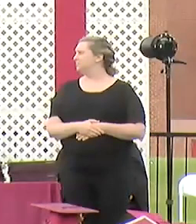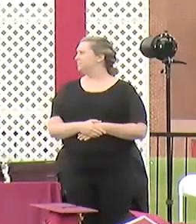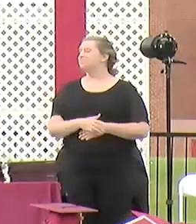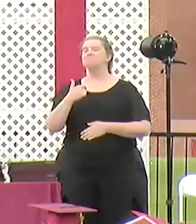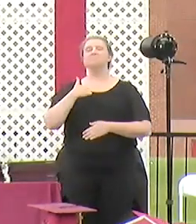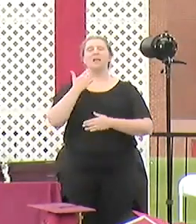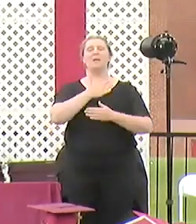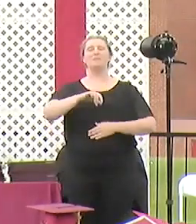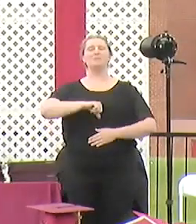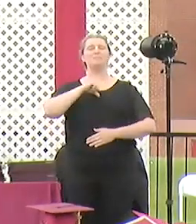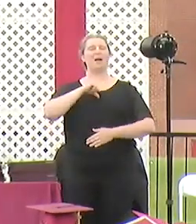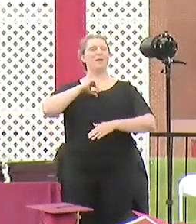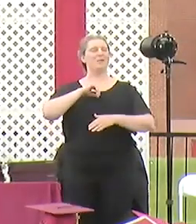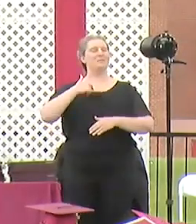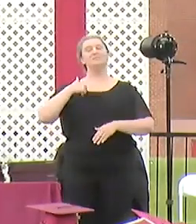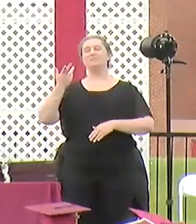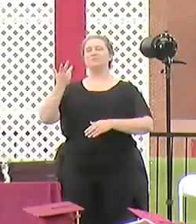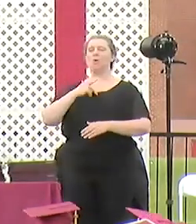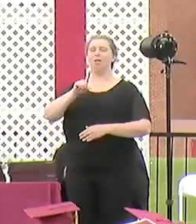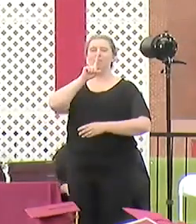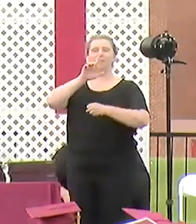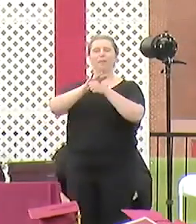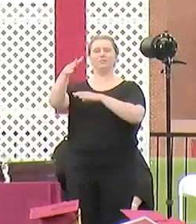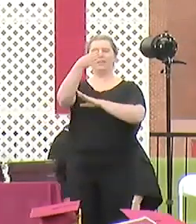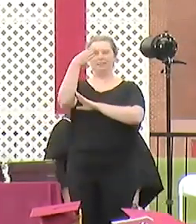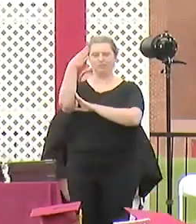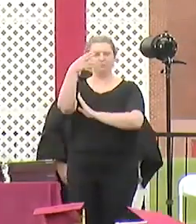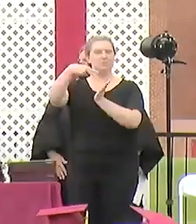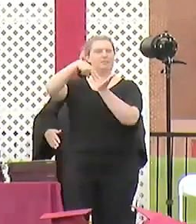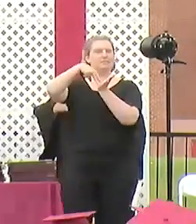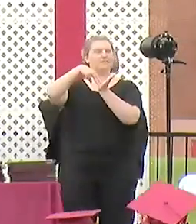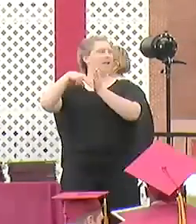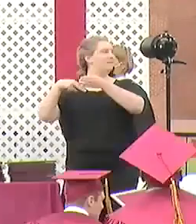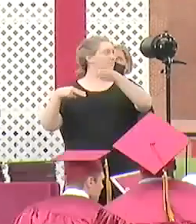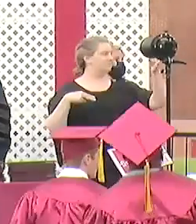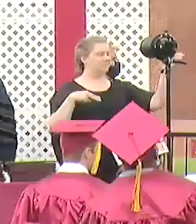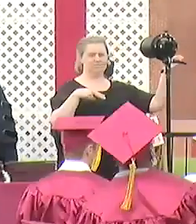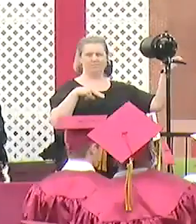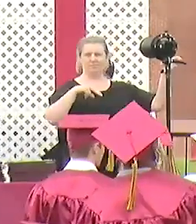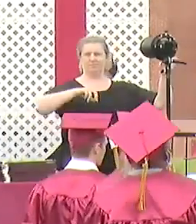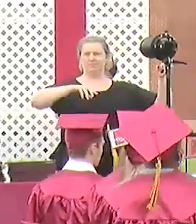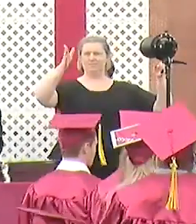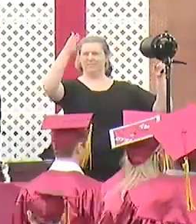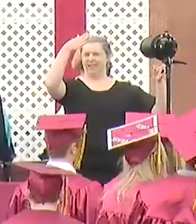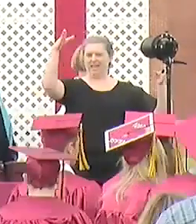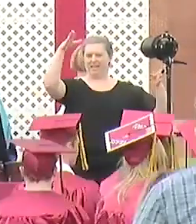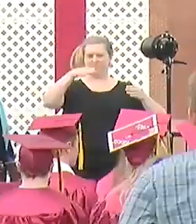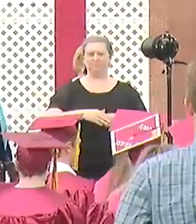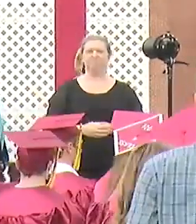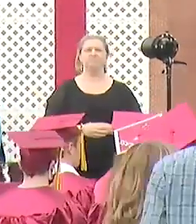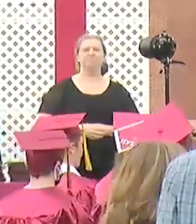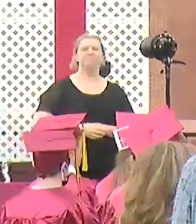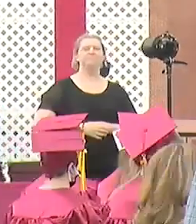I am pleased and proud to ask you to join me in our Pledge of Allegiance. Please stand and turn to the flagpole right of the graduates.